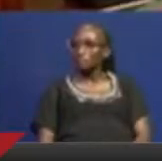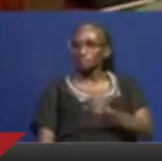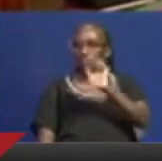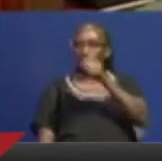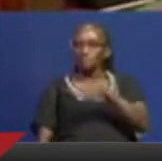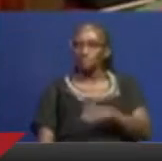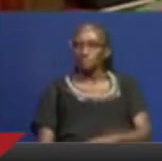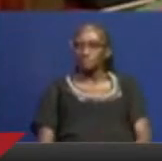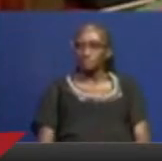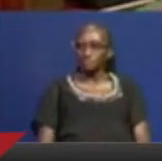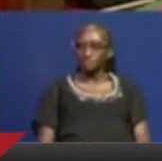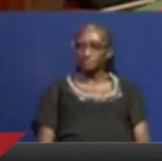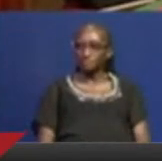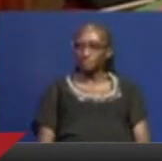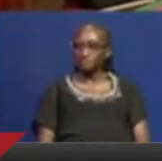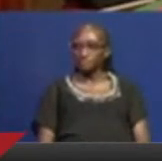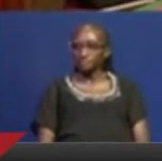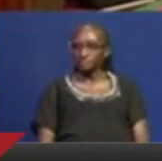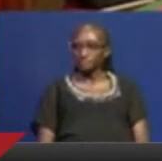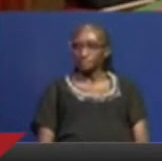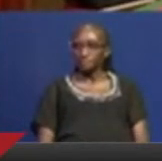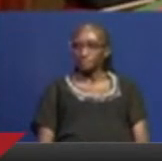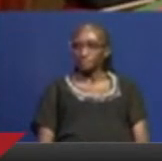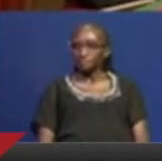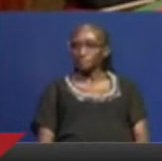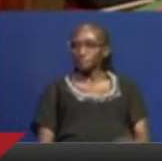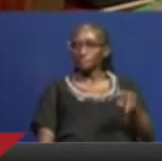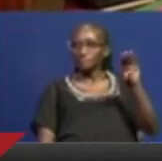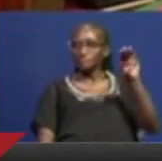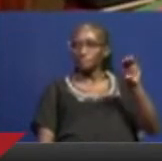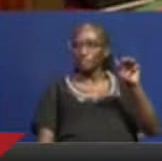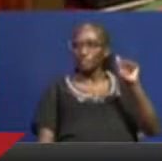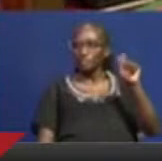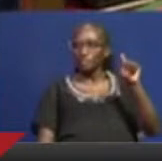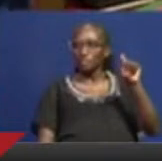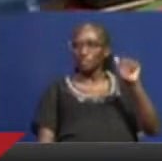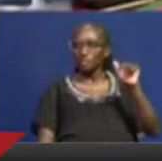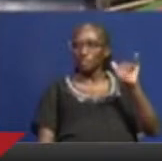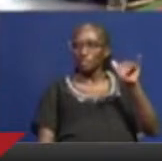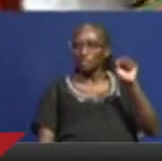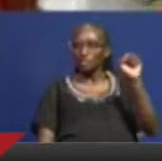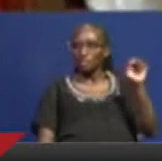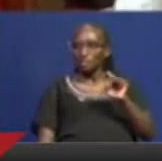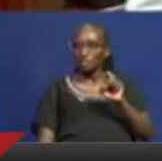Yes. Kuria West Matthias Nyamabe Robi.